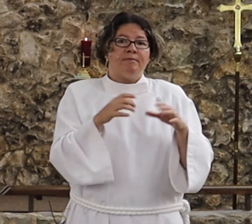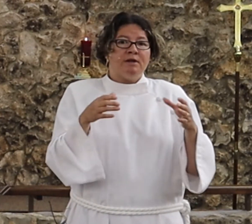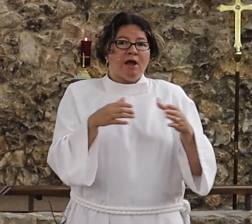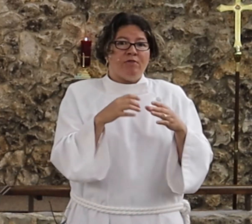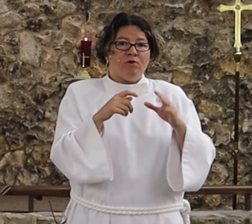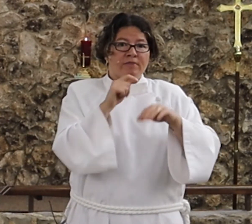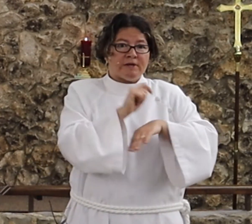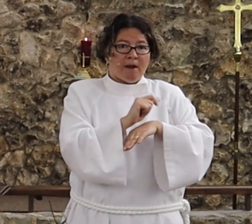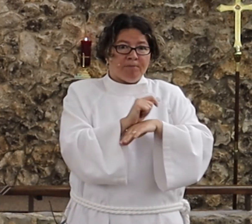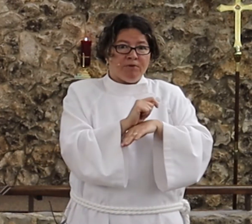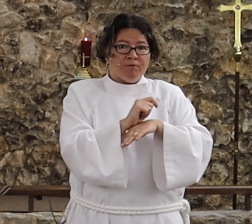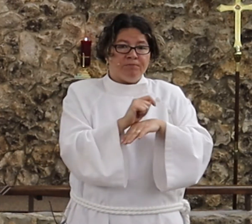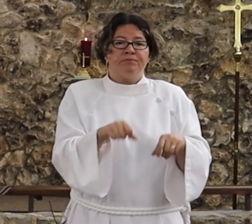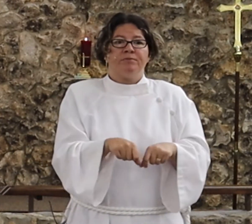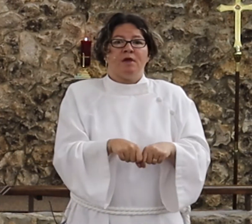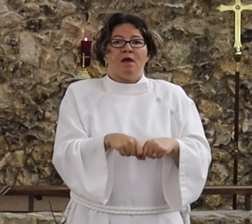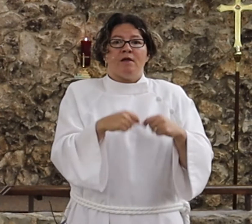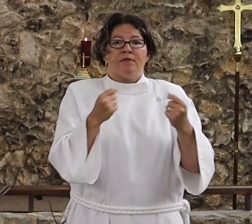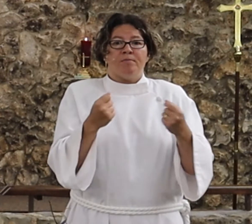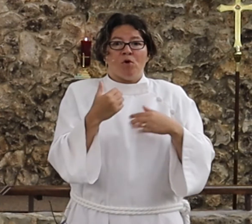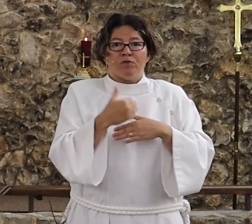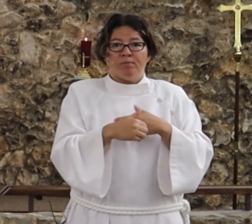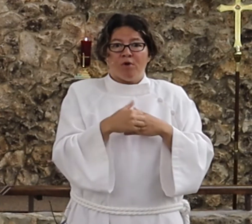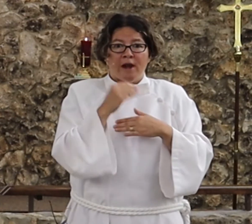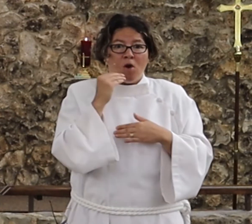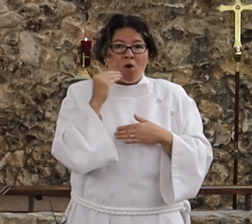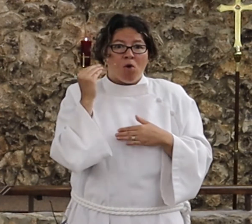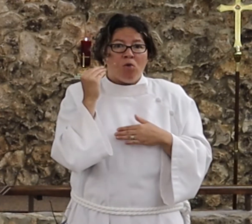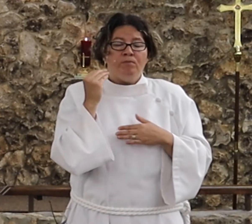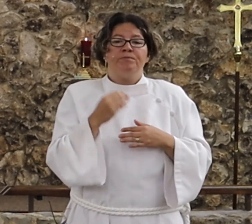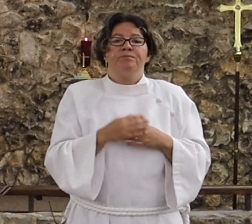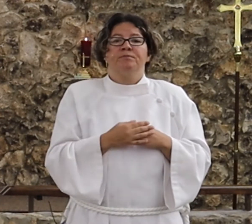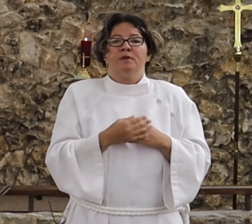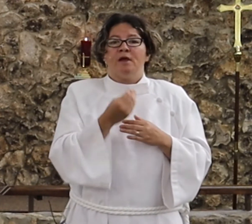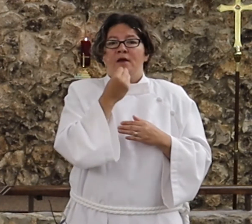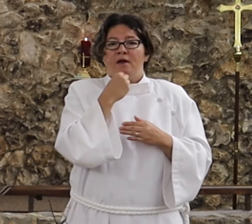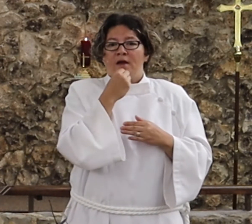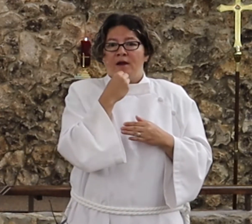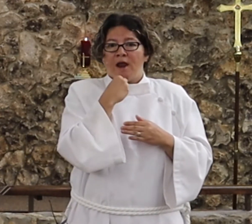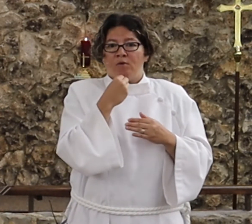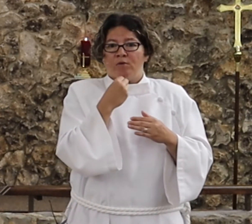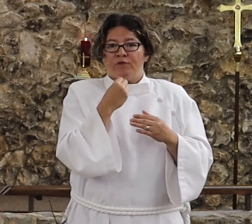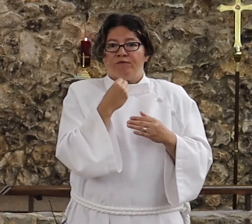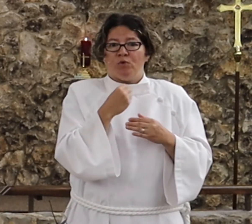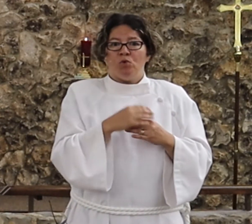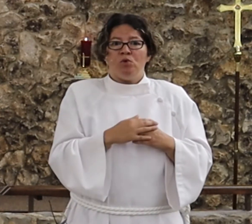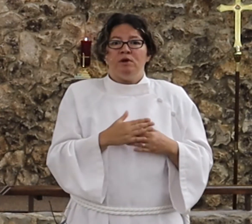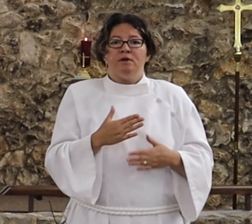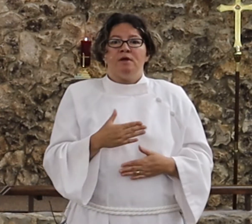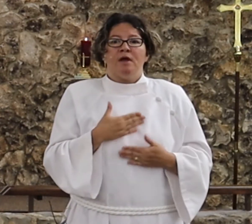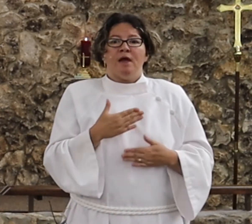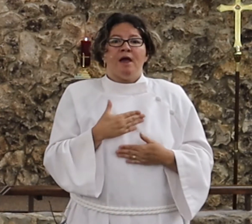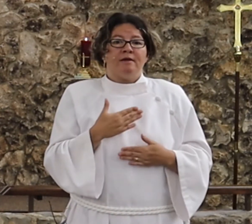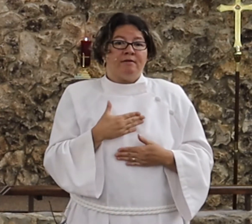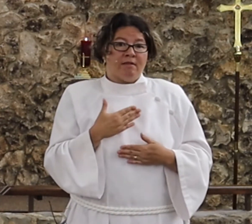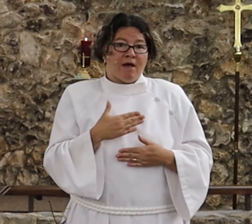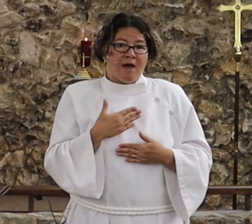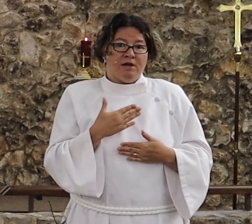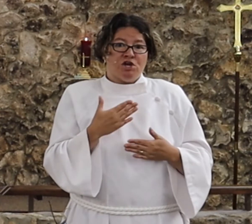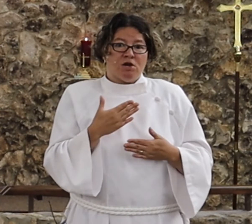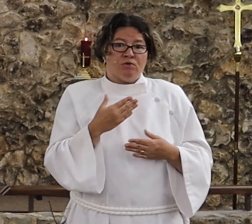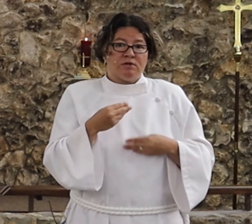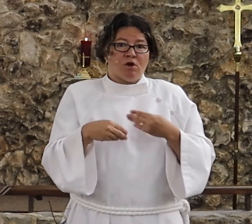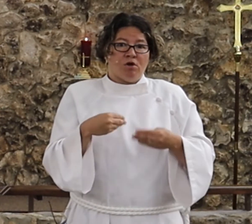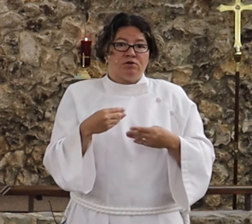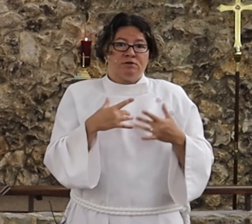time together in the temple. They broke the bread at home and ate with their food and glad